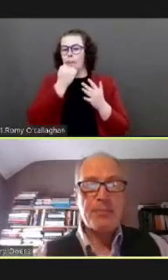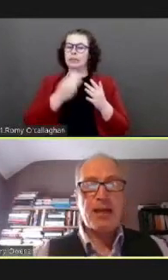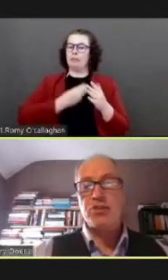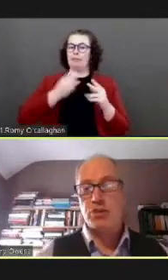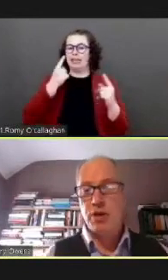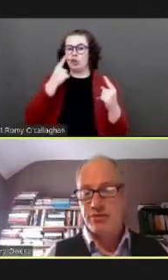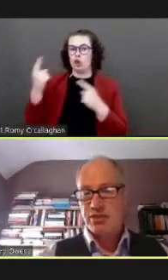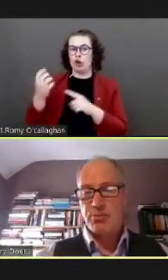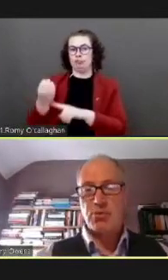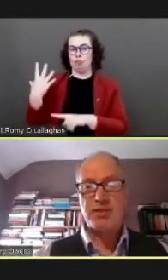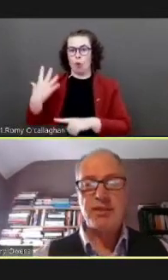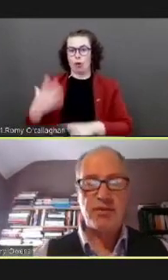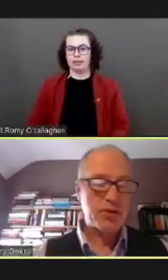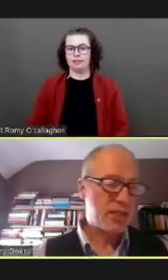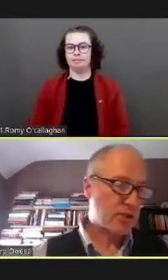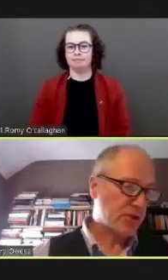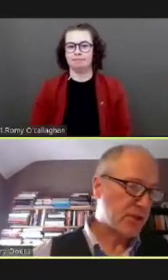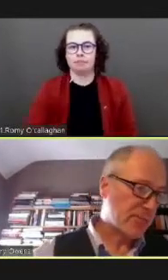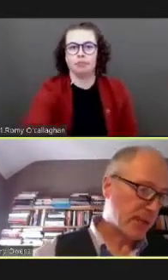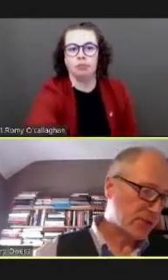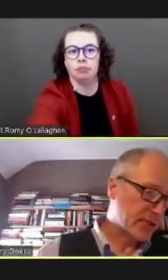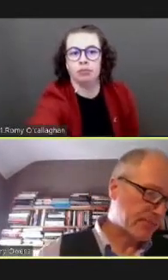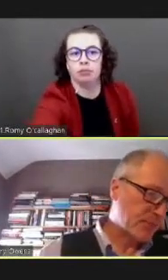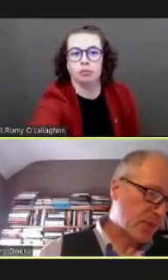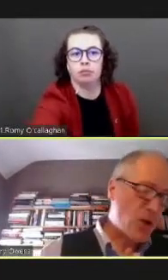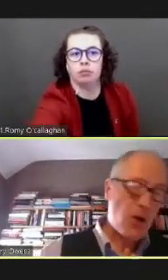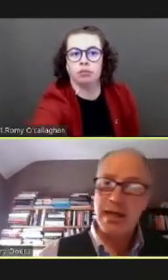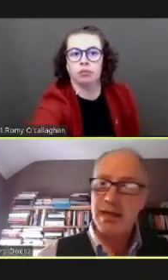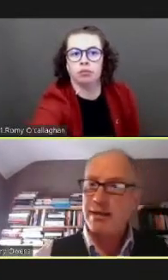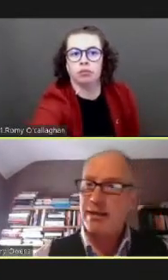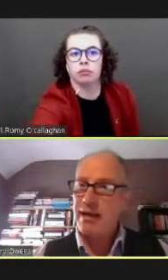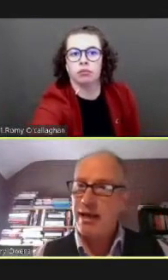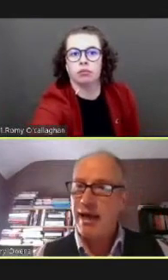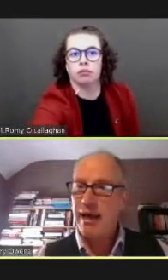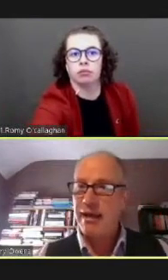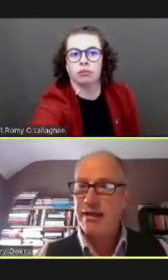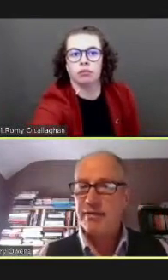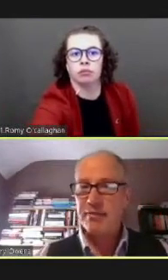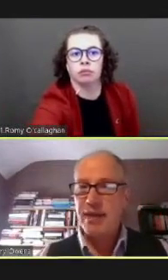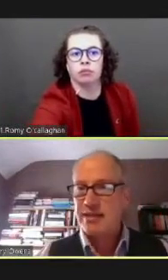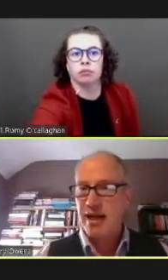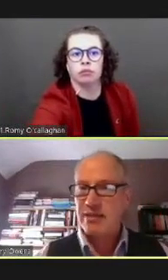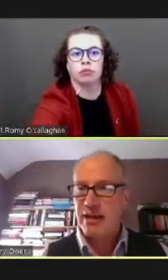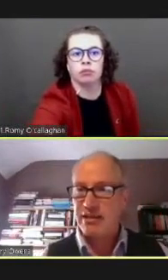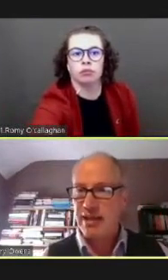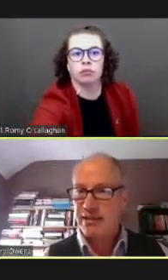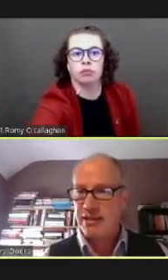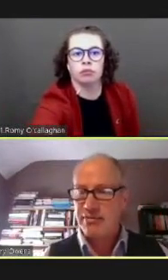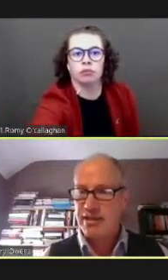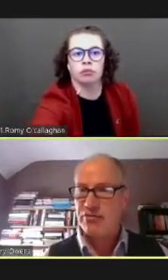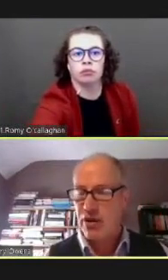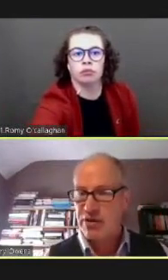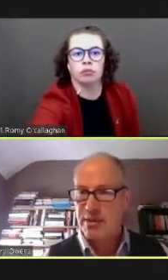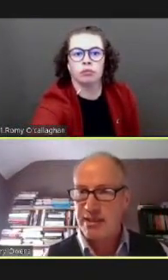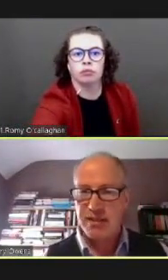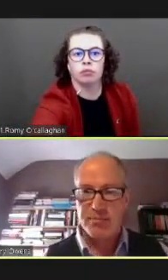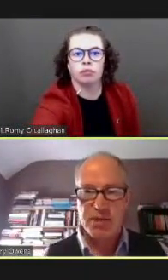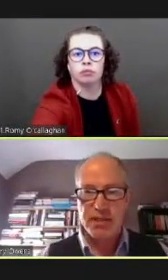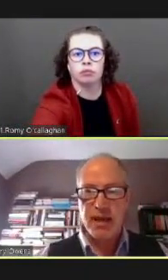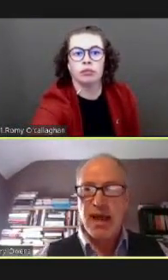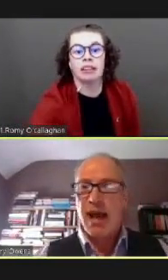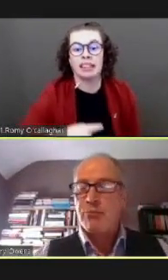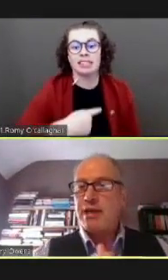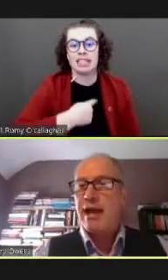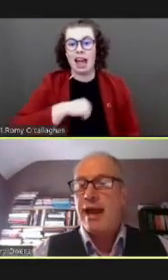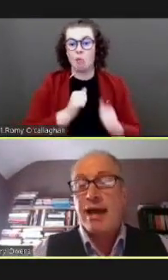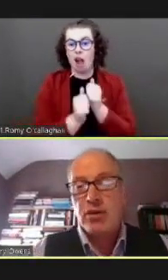1,772. And social welfare supports, 1,300 thereabouts. Okay, that's the kind of activity that's very busy in the